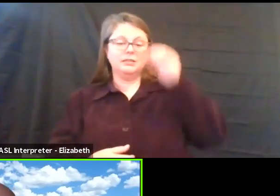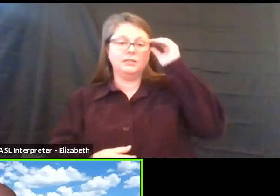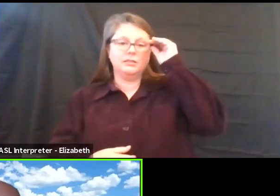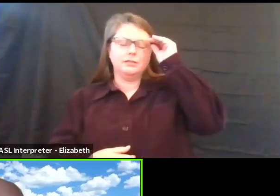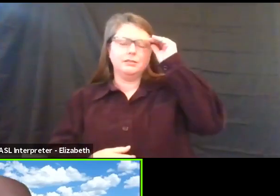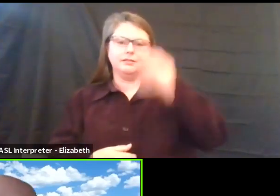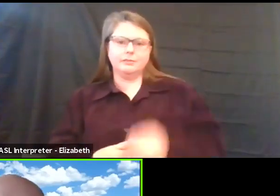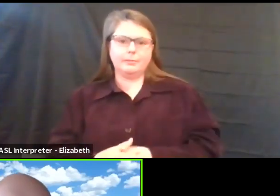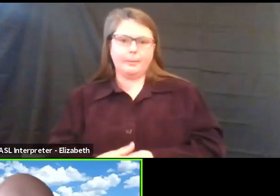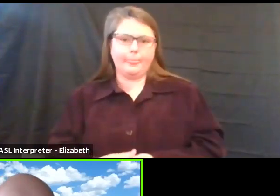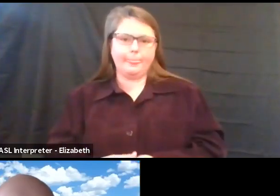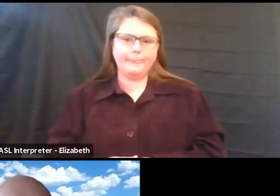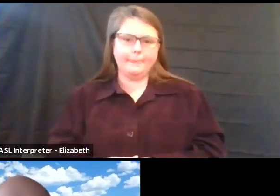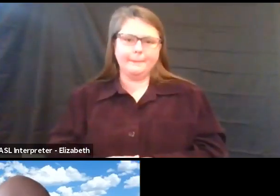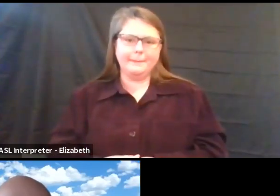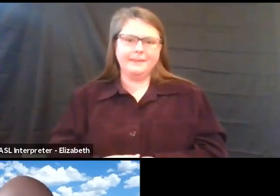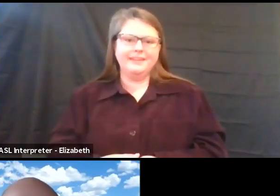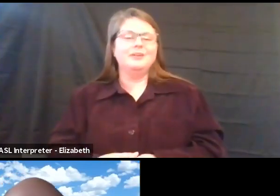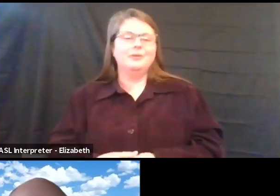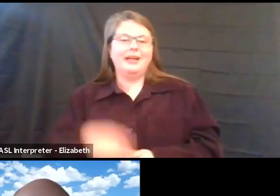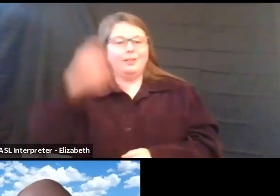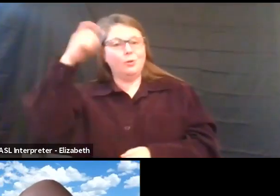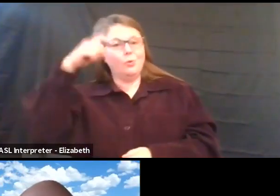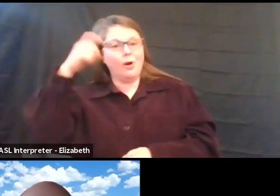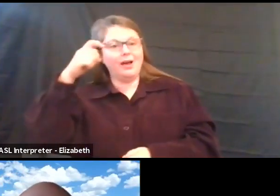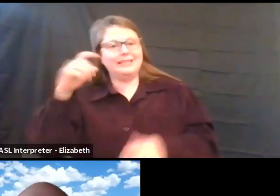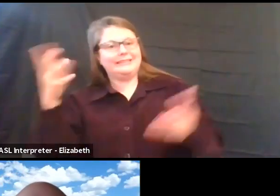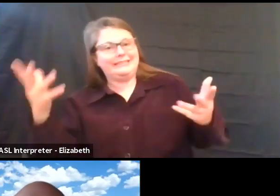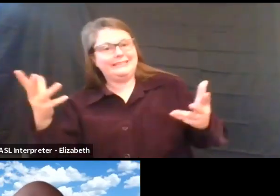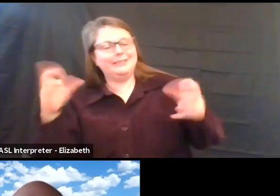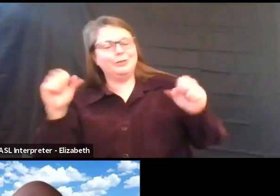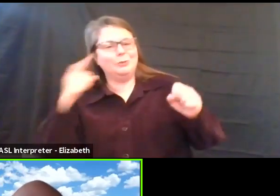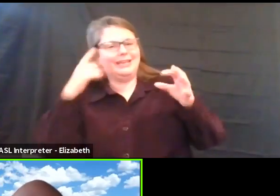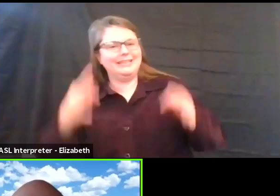not when I'm finished, but thank you.